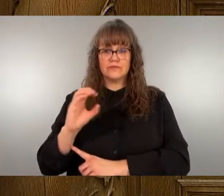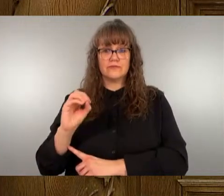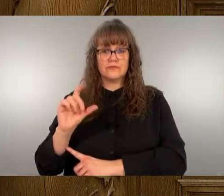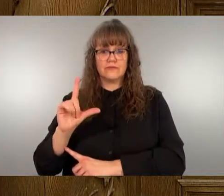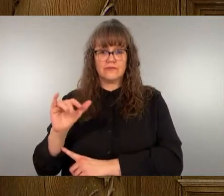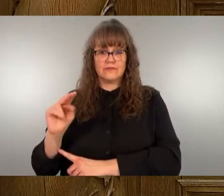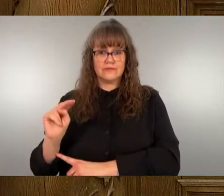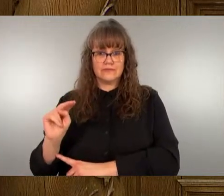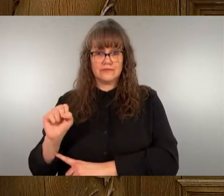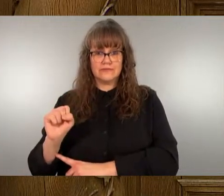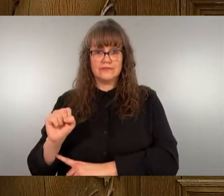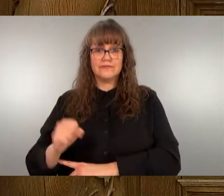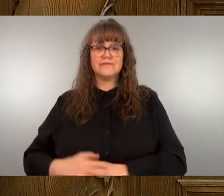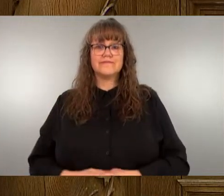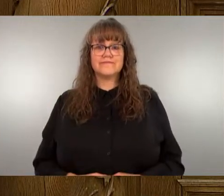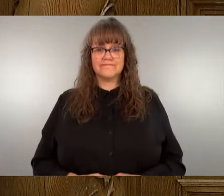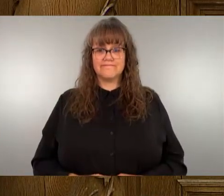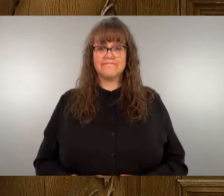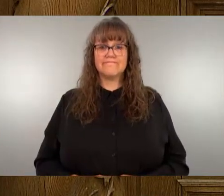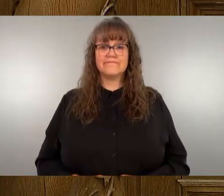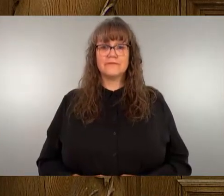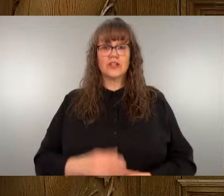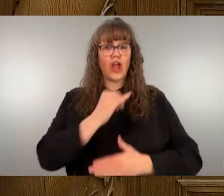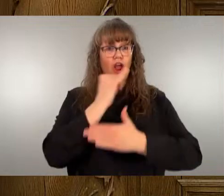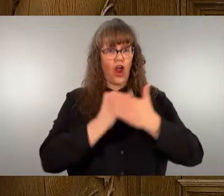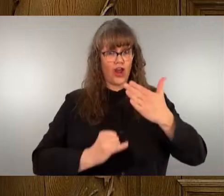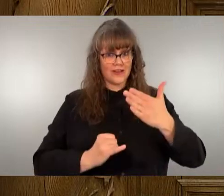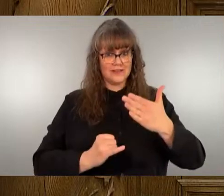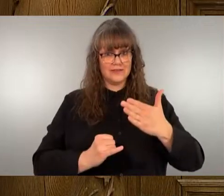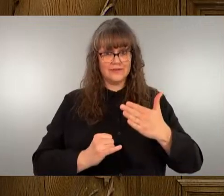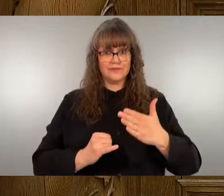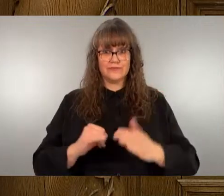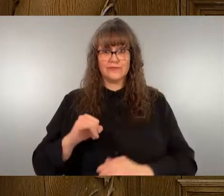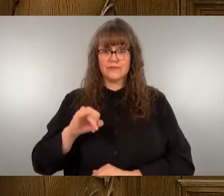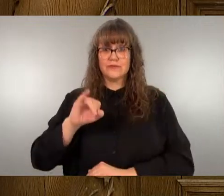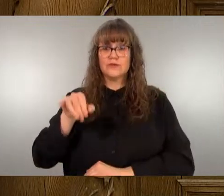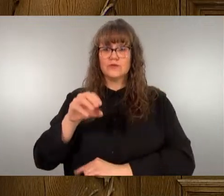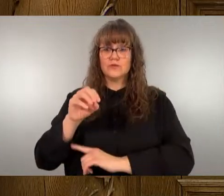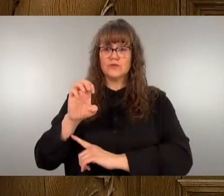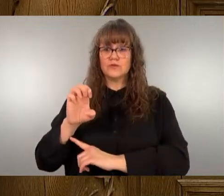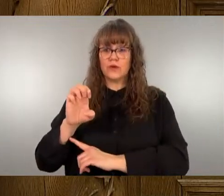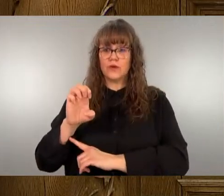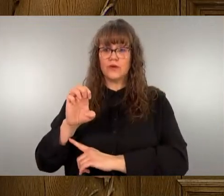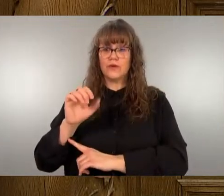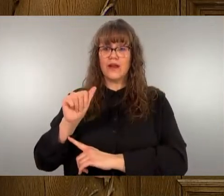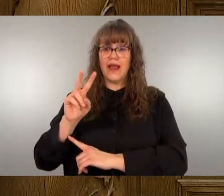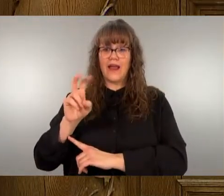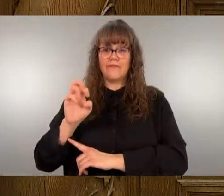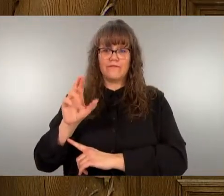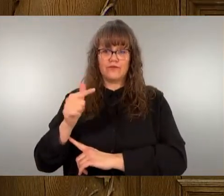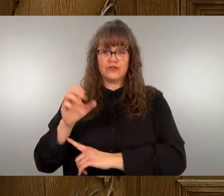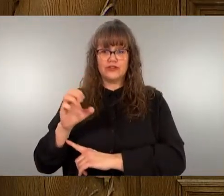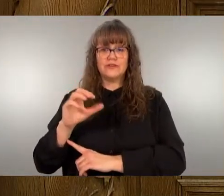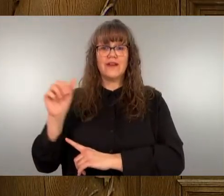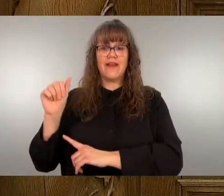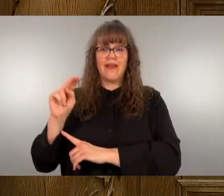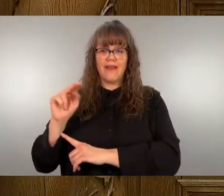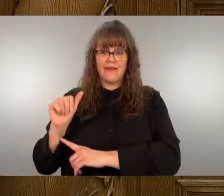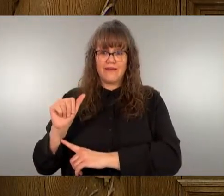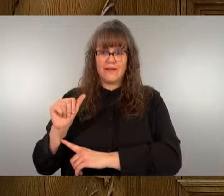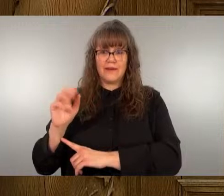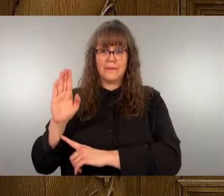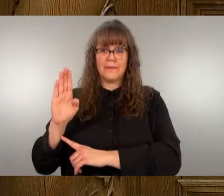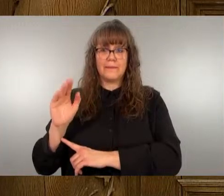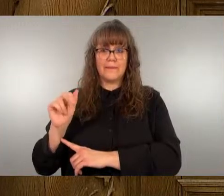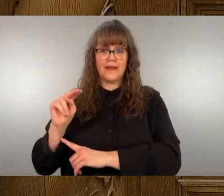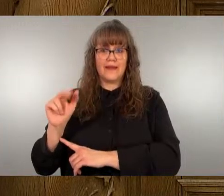as we do the writers Daryl J. McLeod, Roy Meeke, Stan Persky, and Maria Tippett.